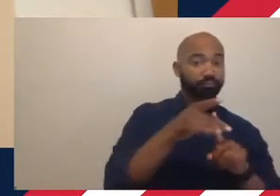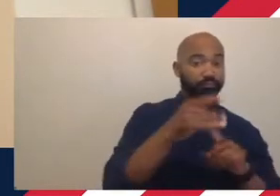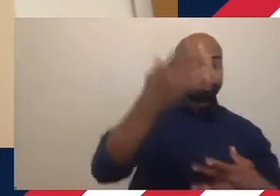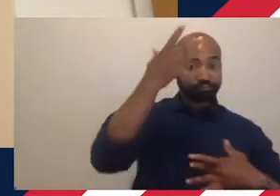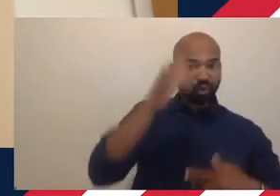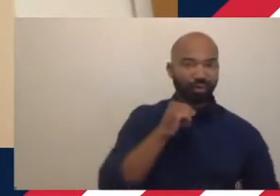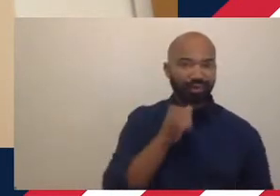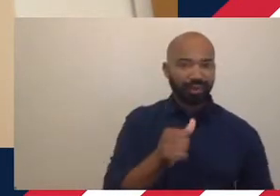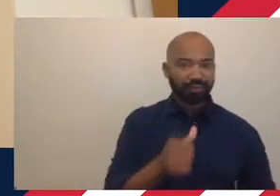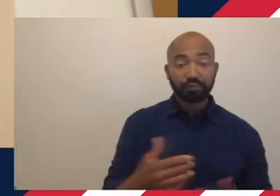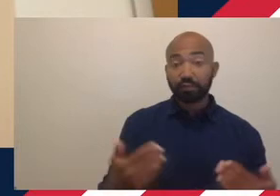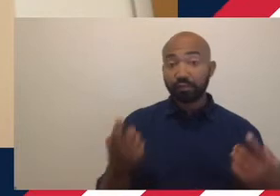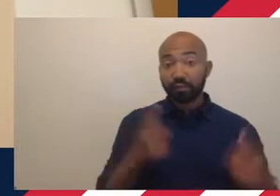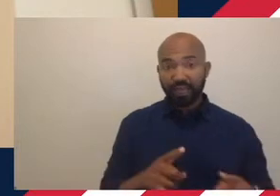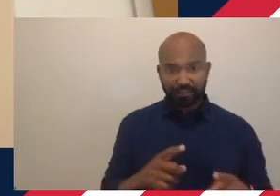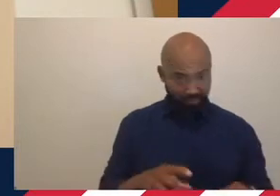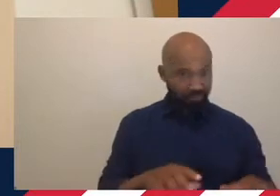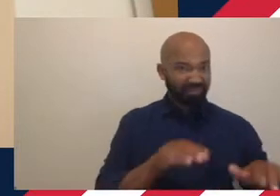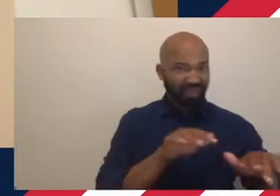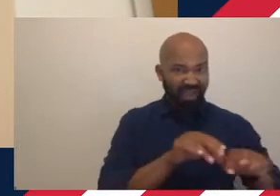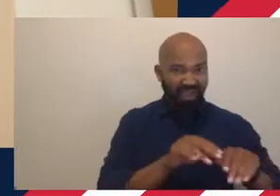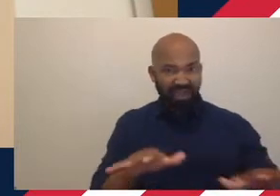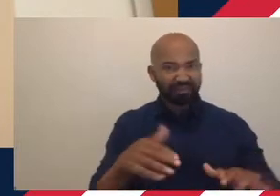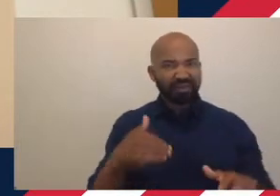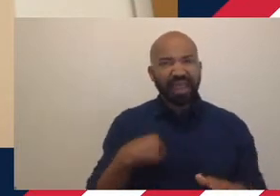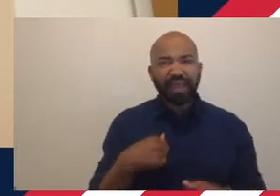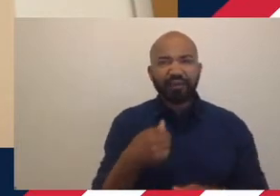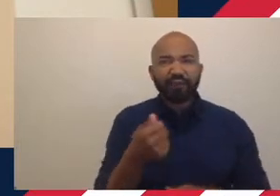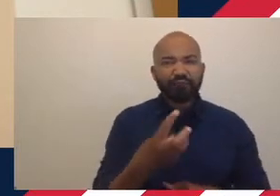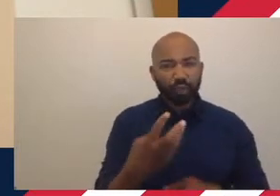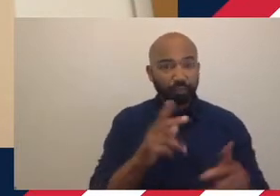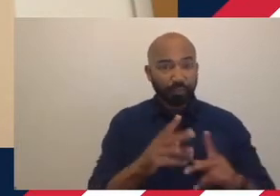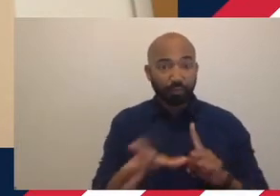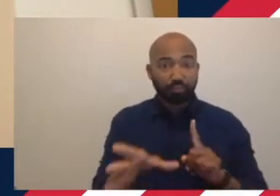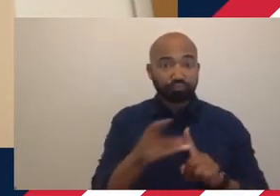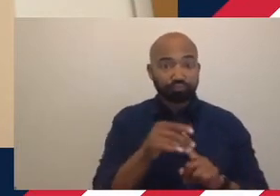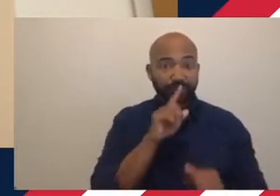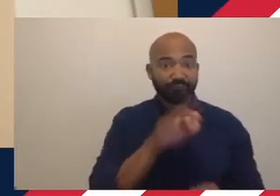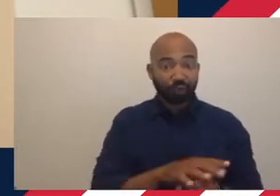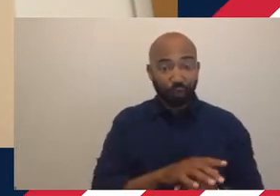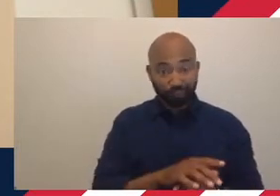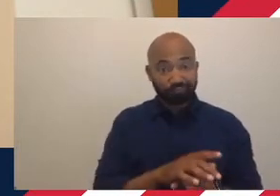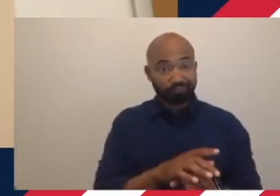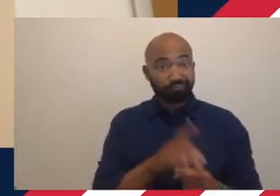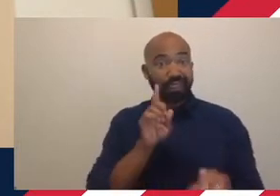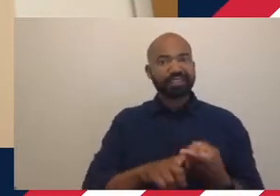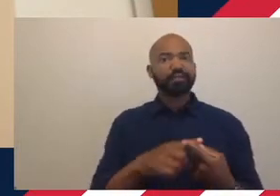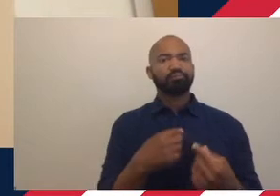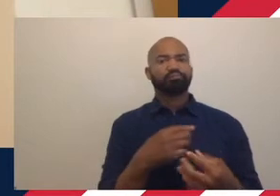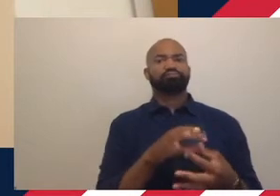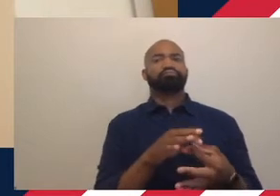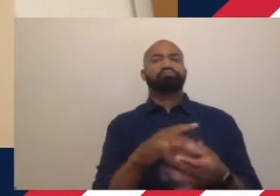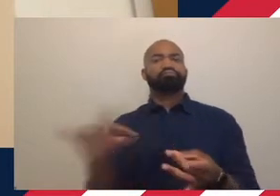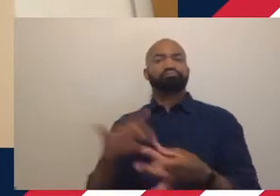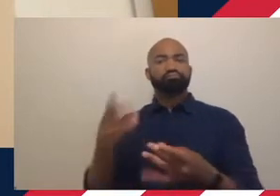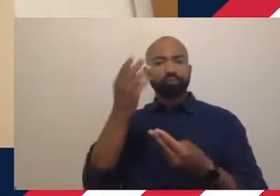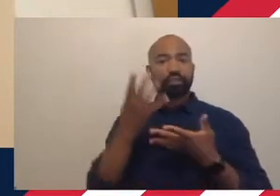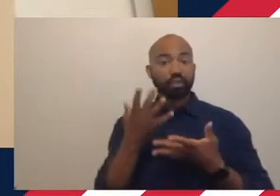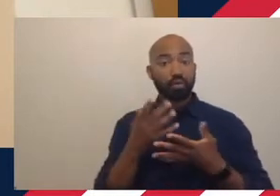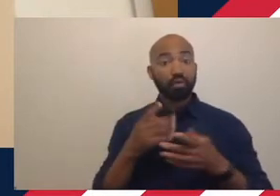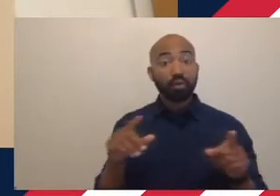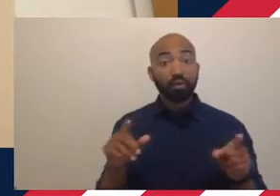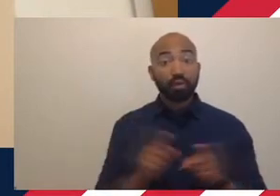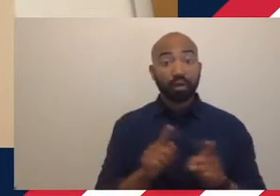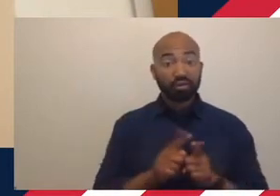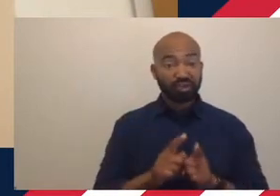of COVID-19 appearing before it became confirmed. We never knew whether I came in contact with the patient, and I was scared, and also my family